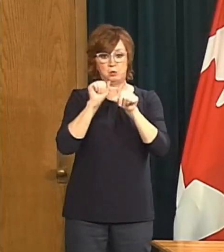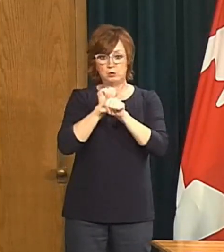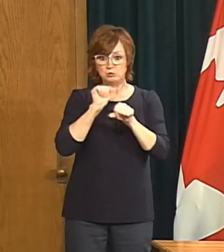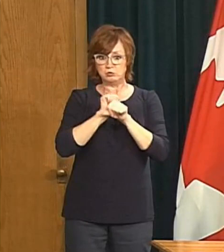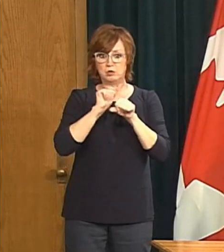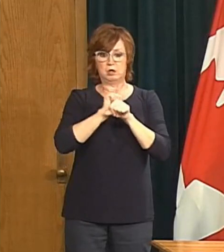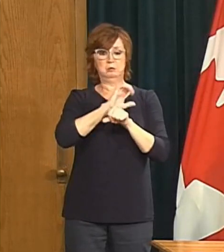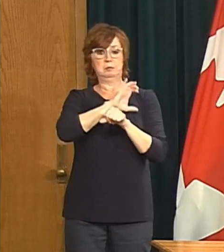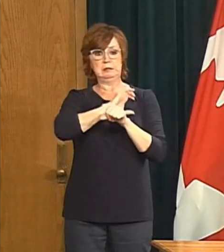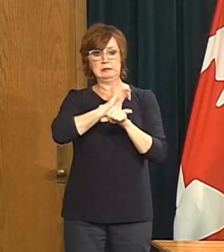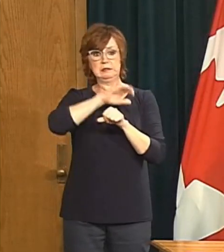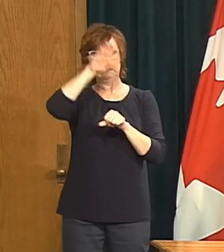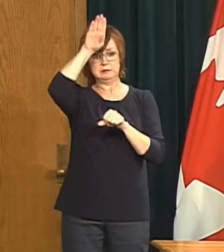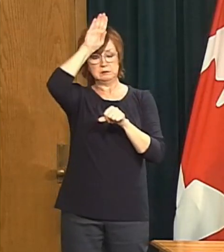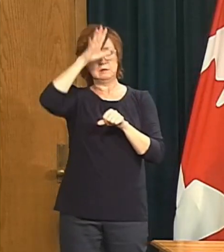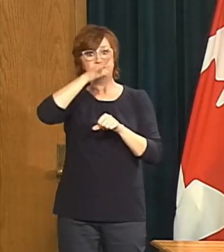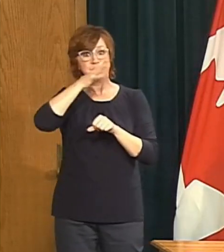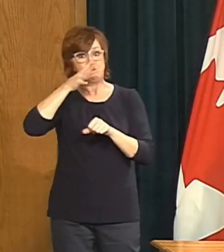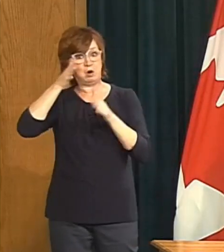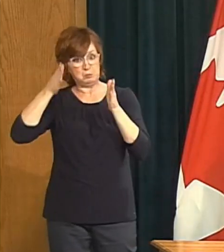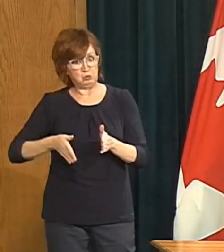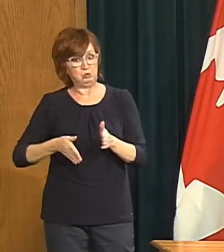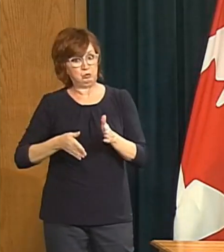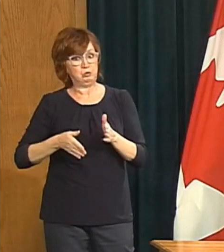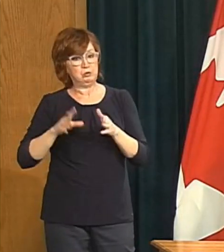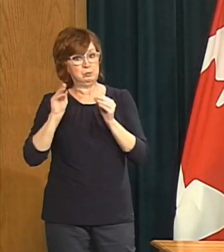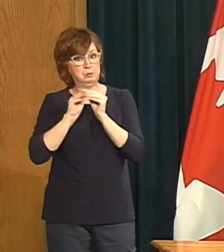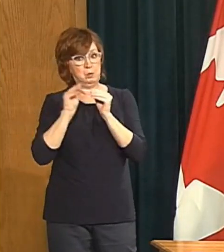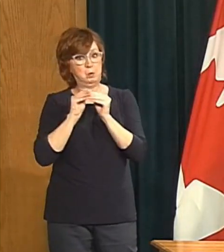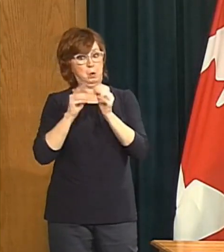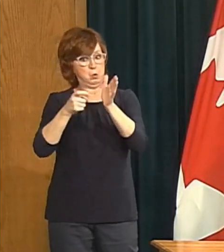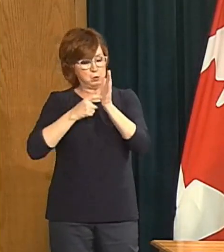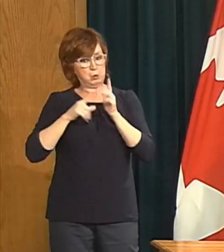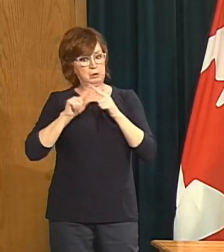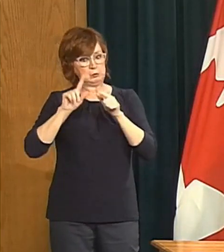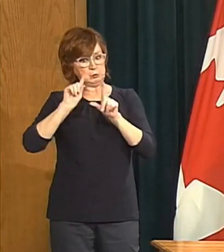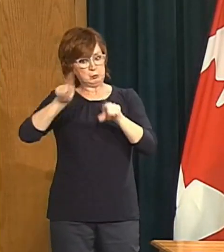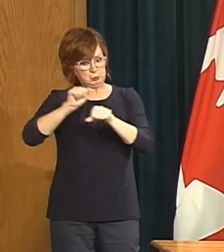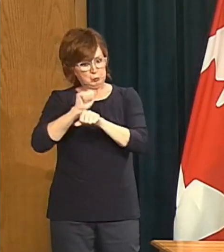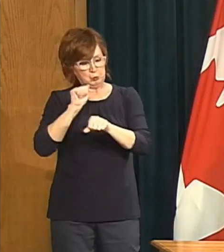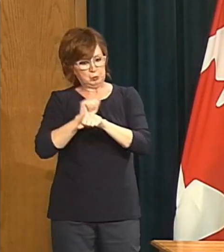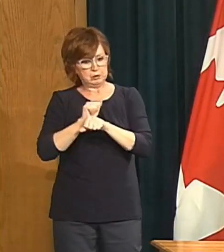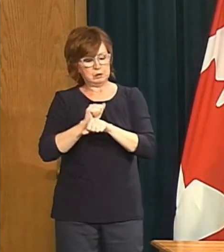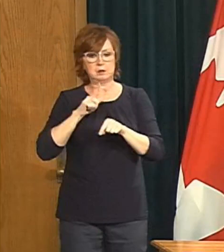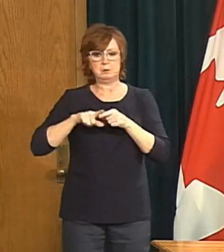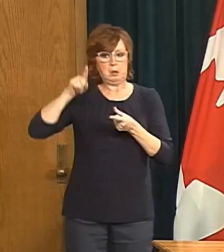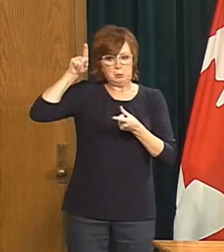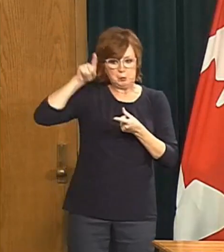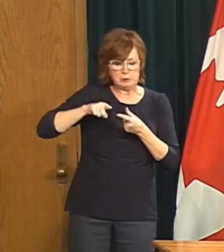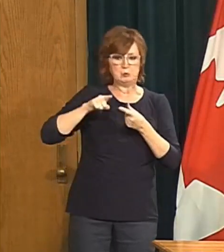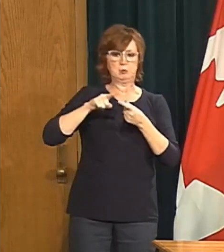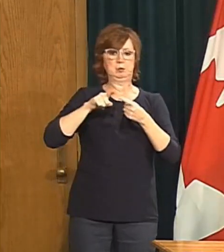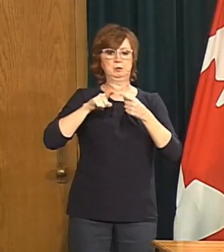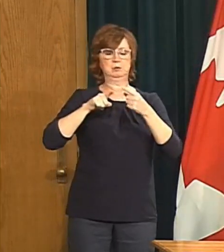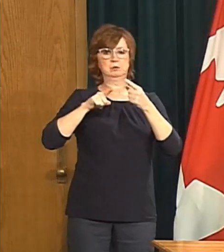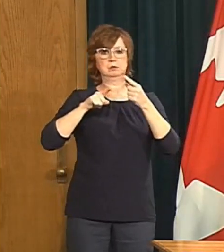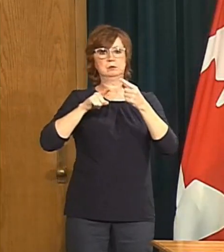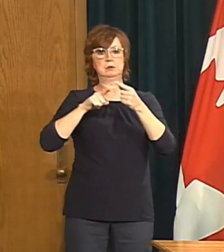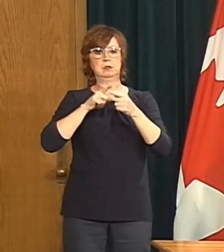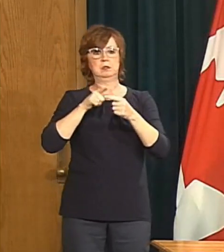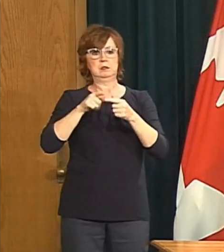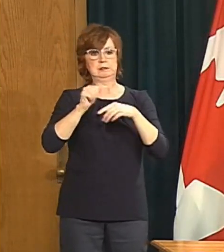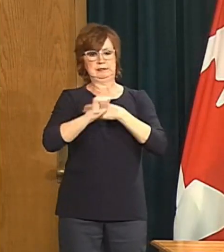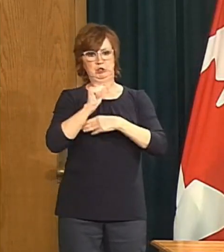can minimize the risk of transmission within a essential work environment. Those of us who go shopping see